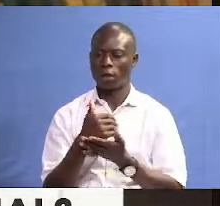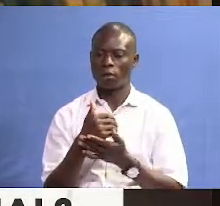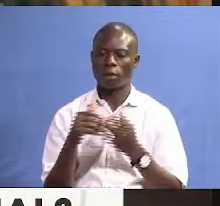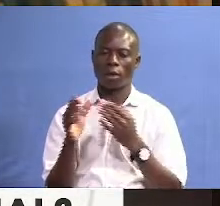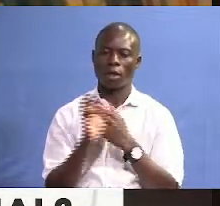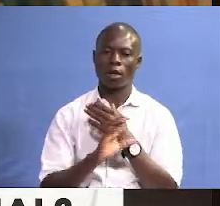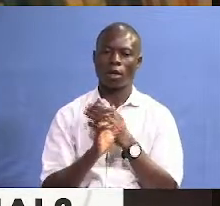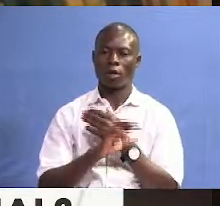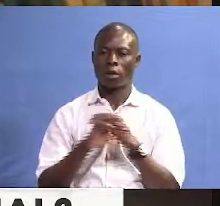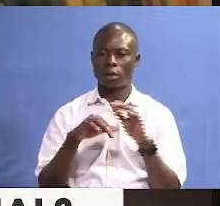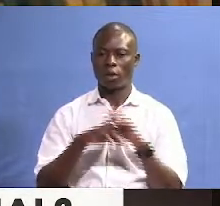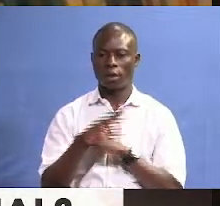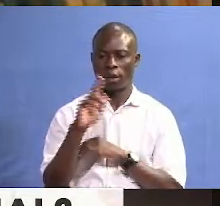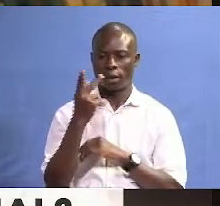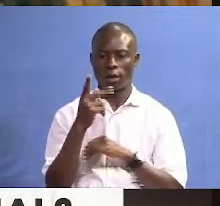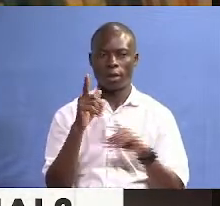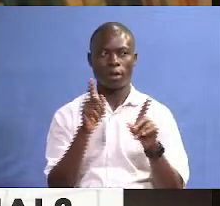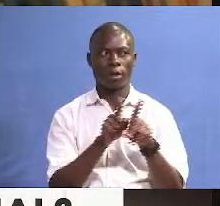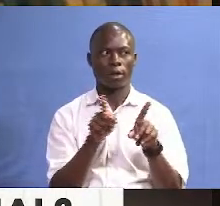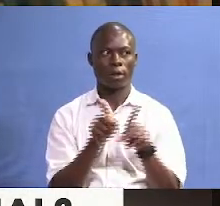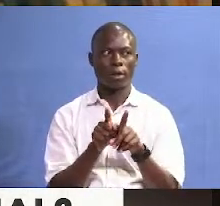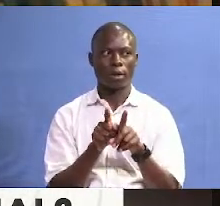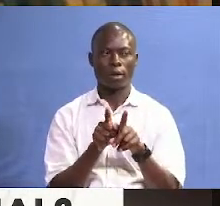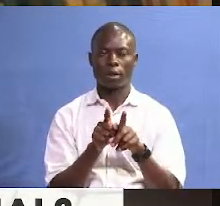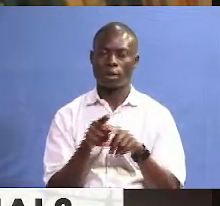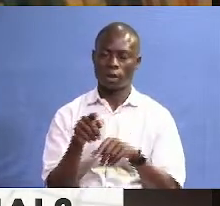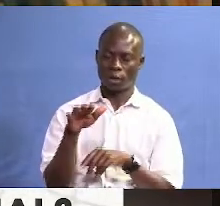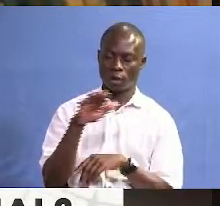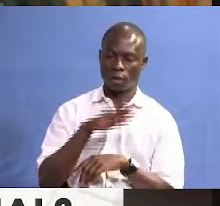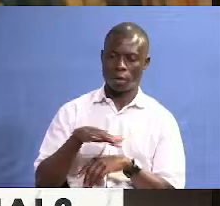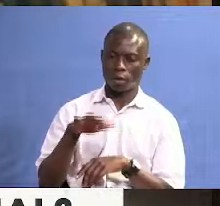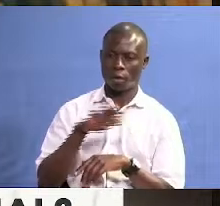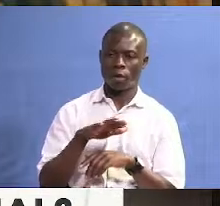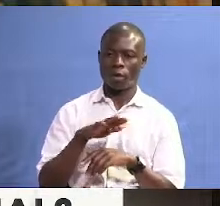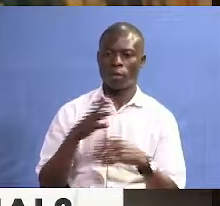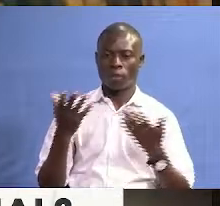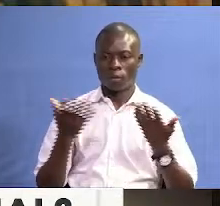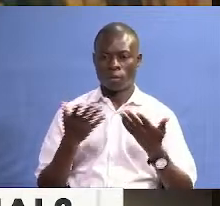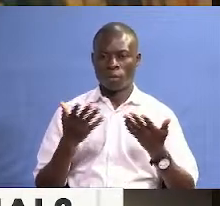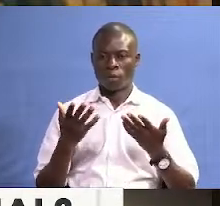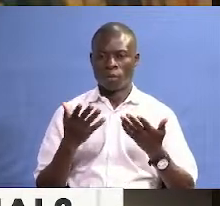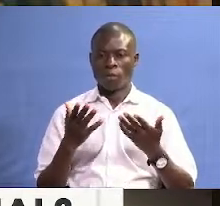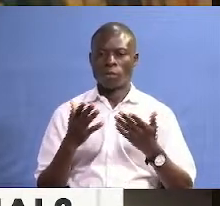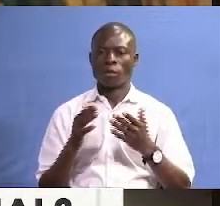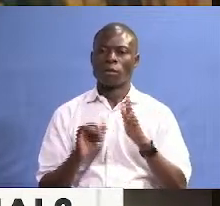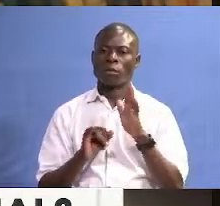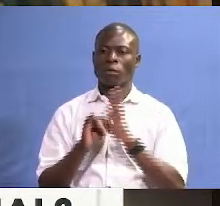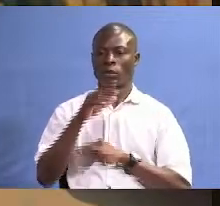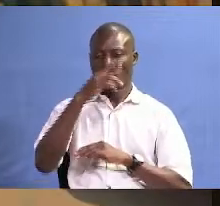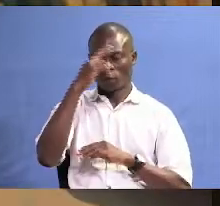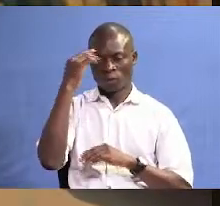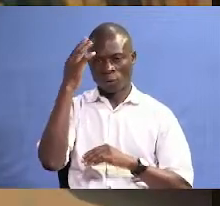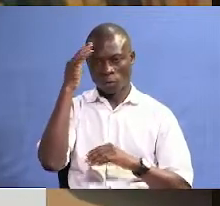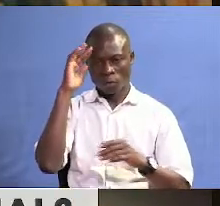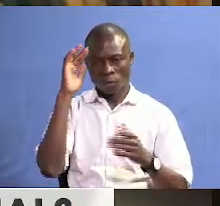Kenya, and also in instances where there's been reasons to believe